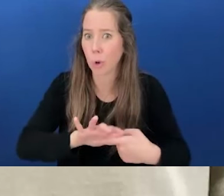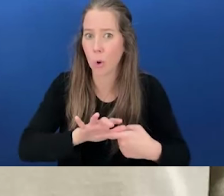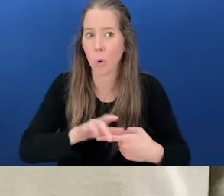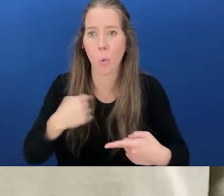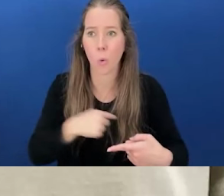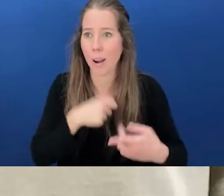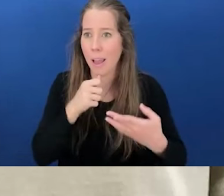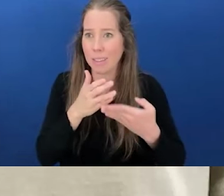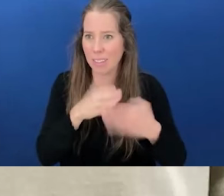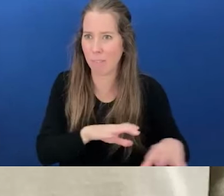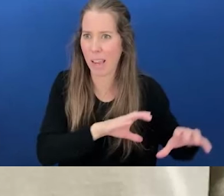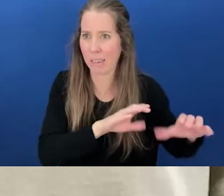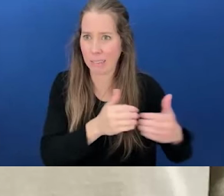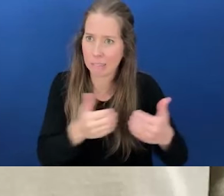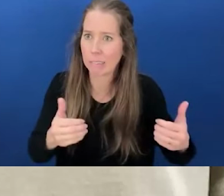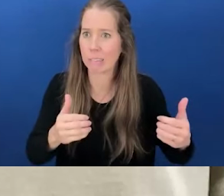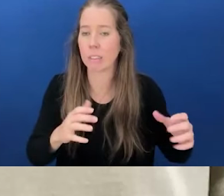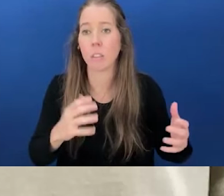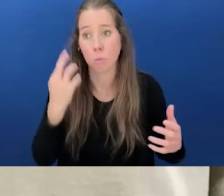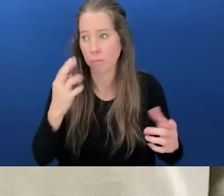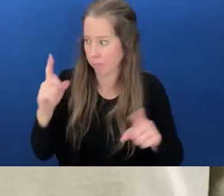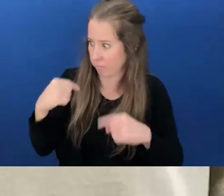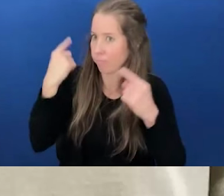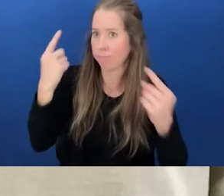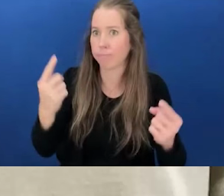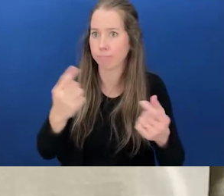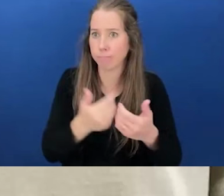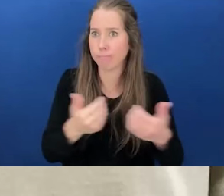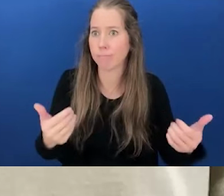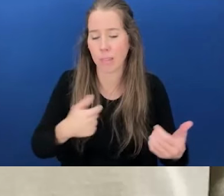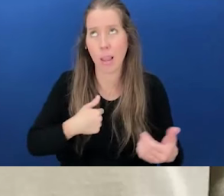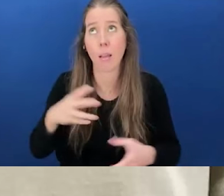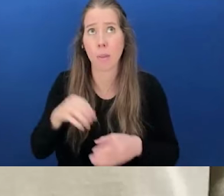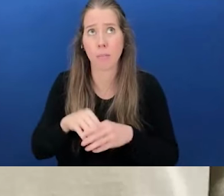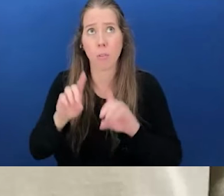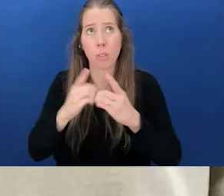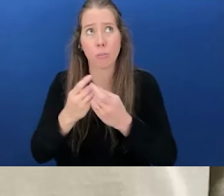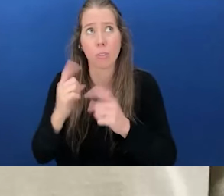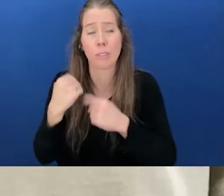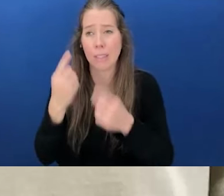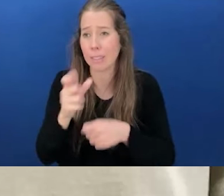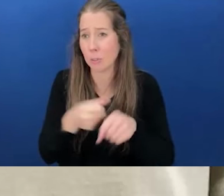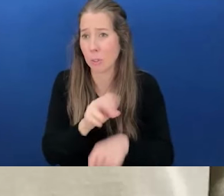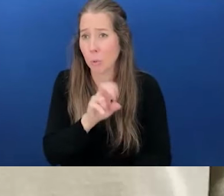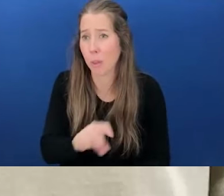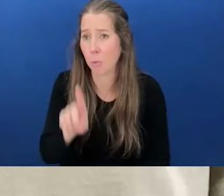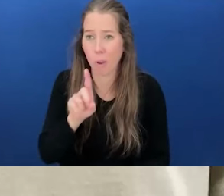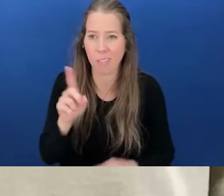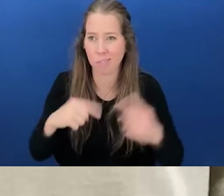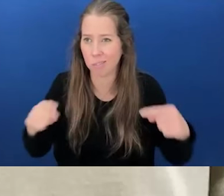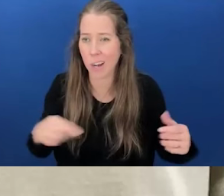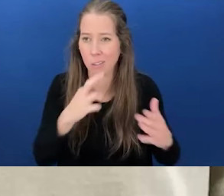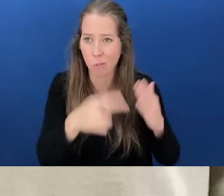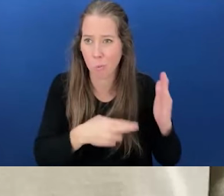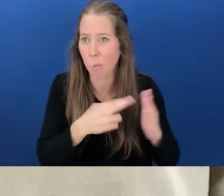not divided, because we definitely have been. And I've been with the district since 2001 in various roles, from student worker,